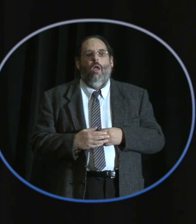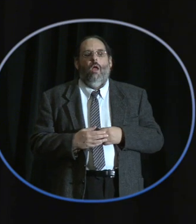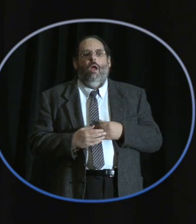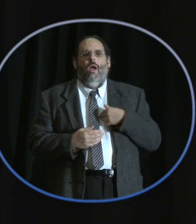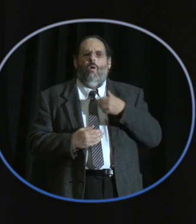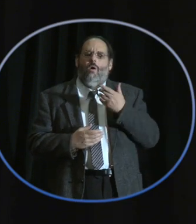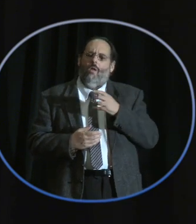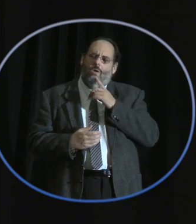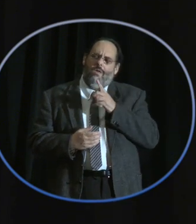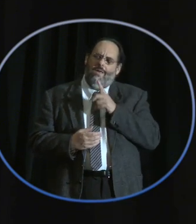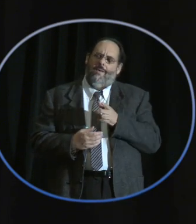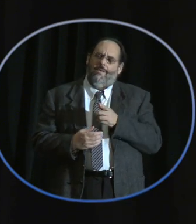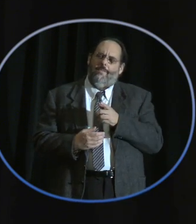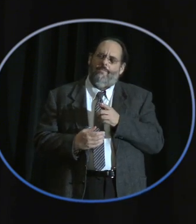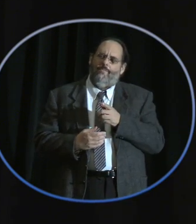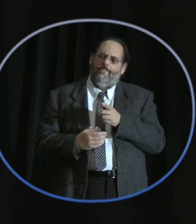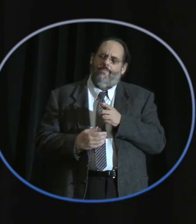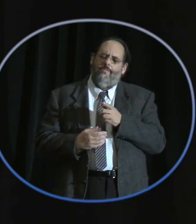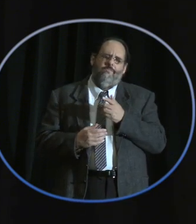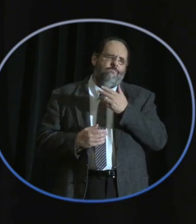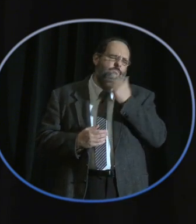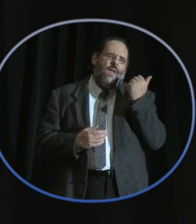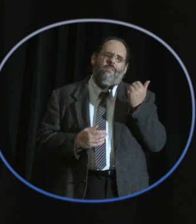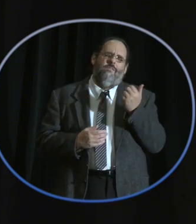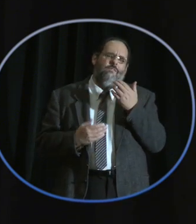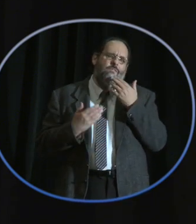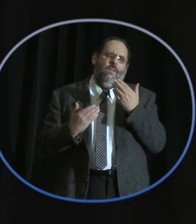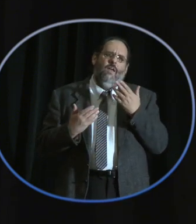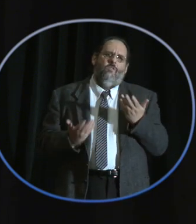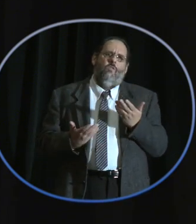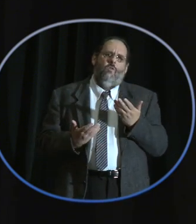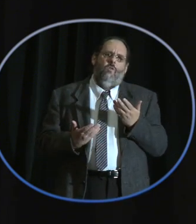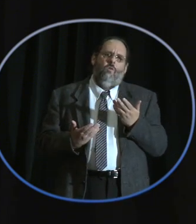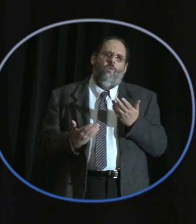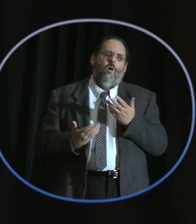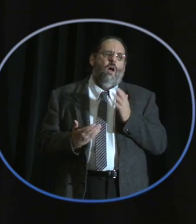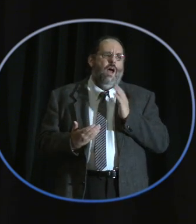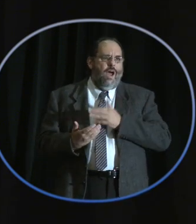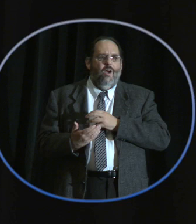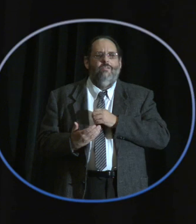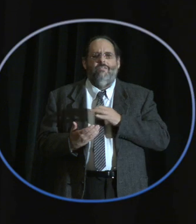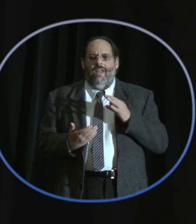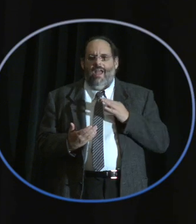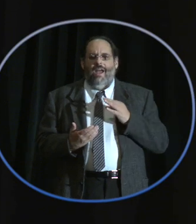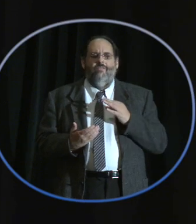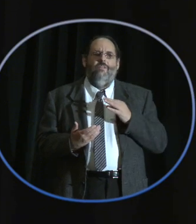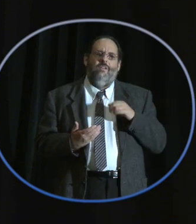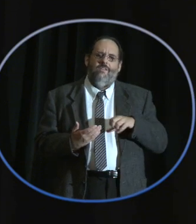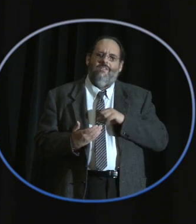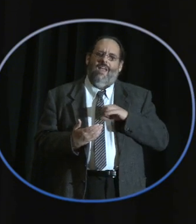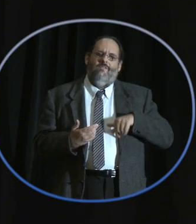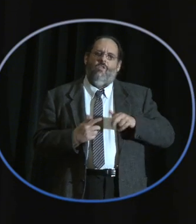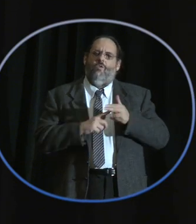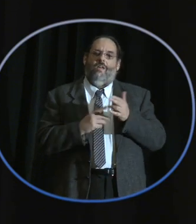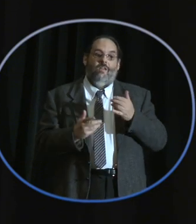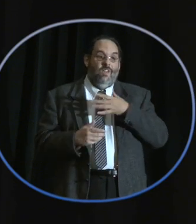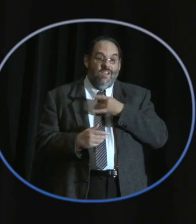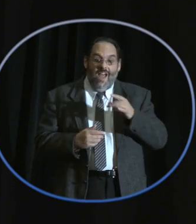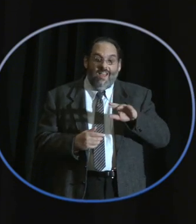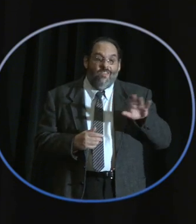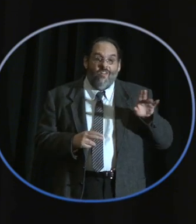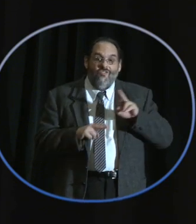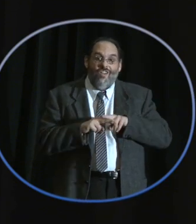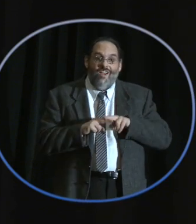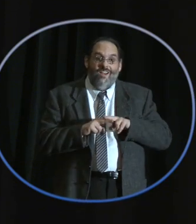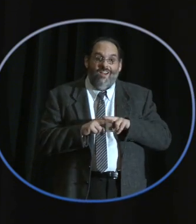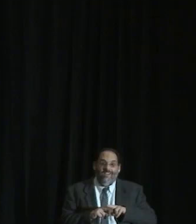want really the greatest thanks to go to the staff of the Marriott. If you like your chair, thank the